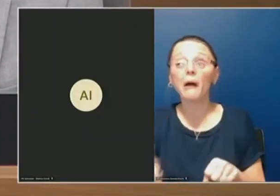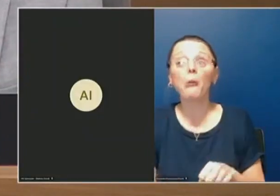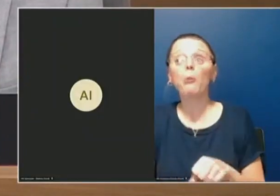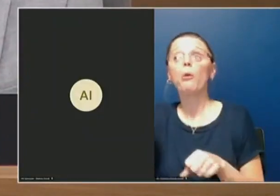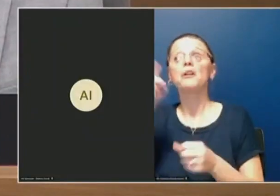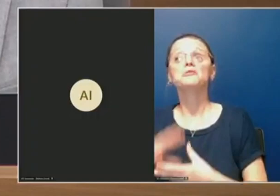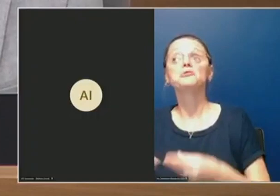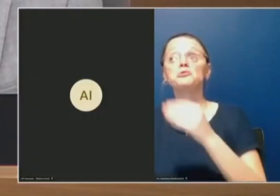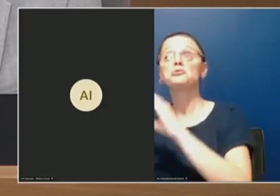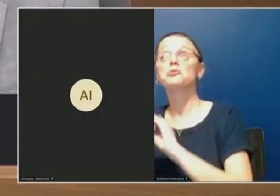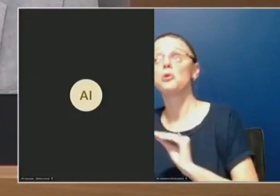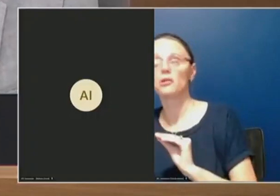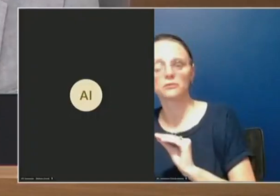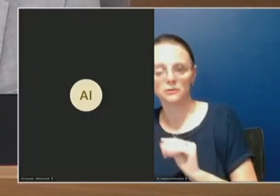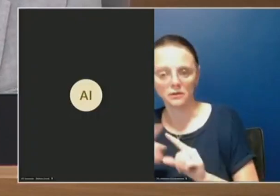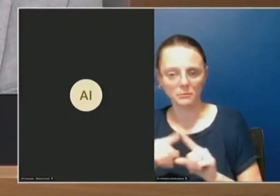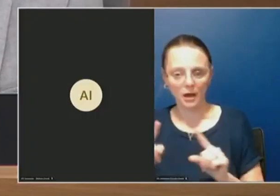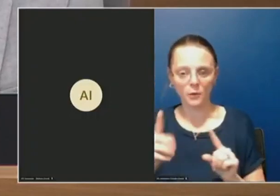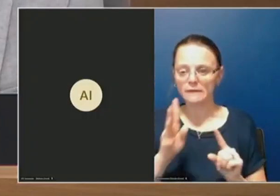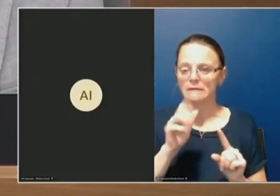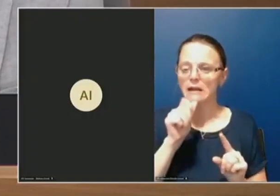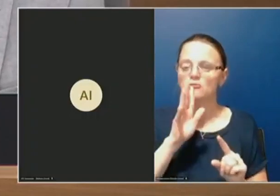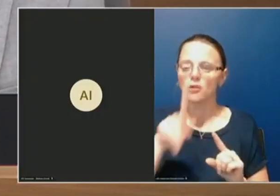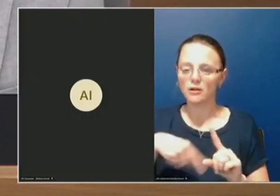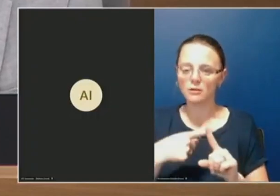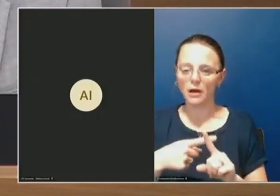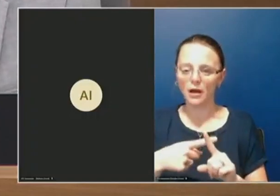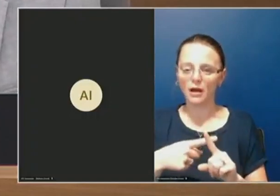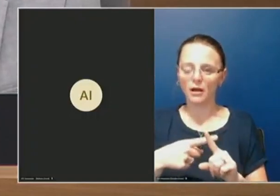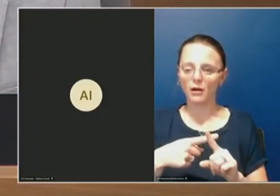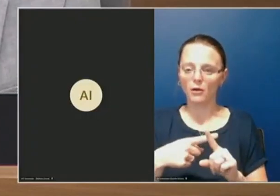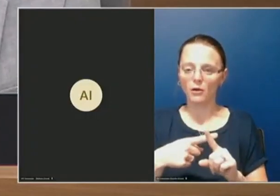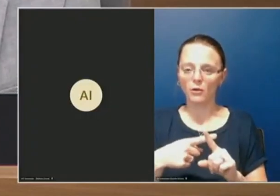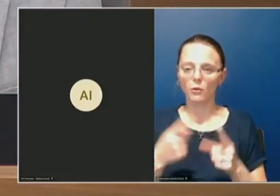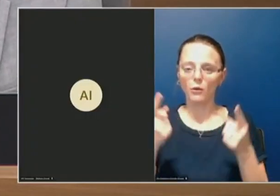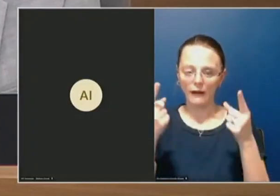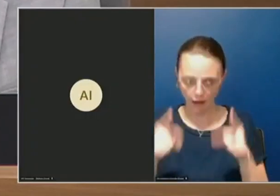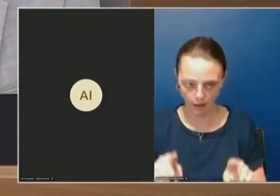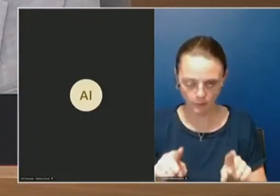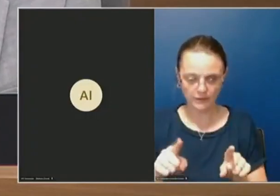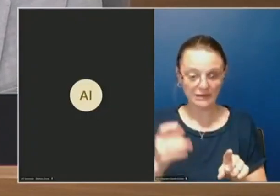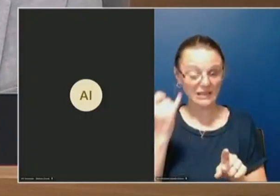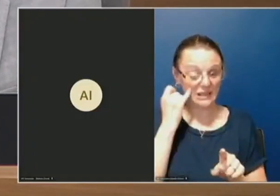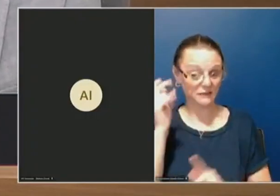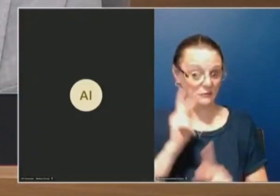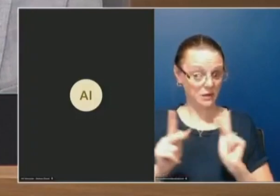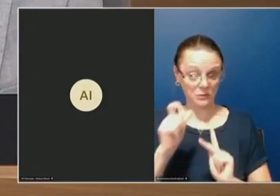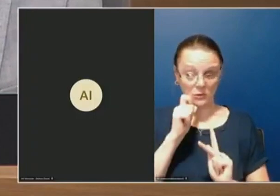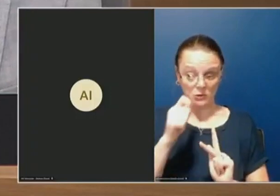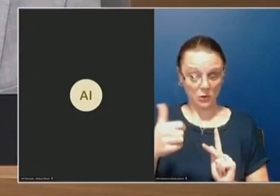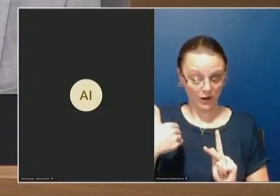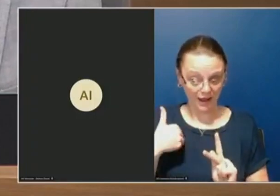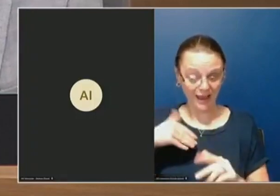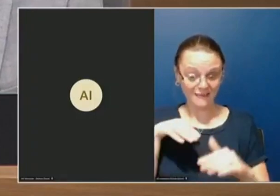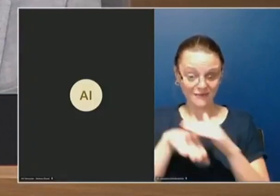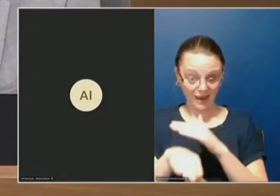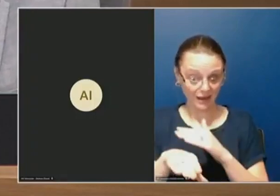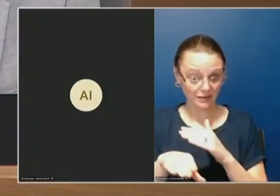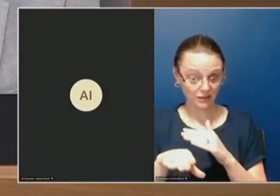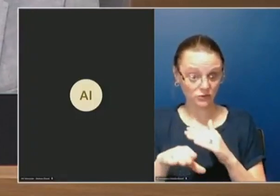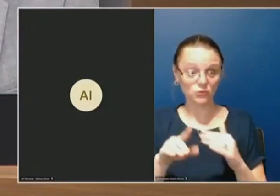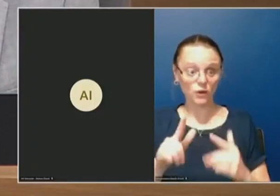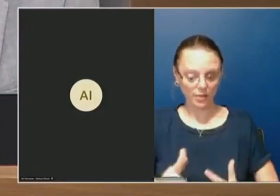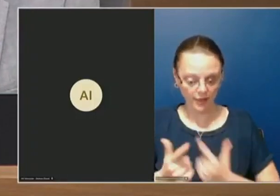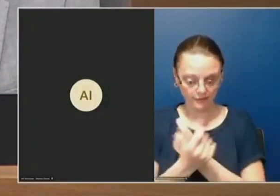the harm that is being done today on people who don't have access to life-saving care. The Trevor Project says that